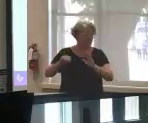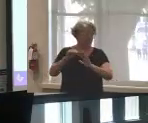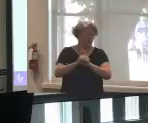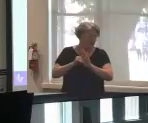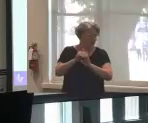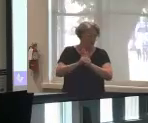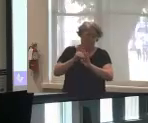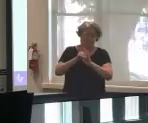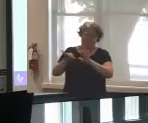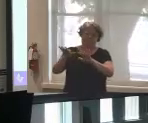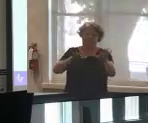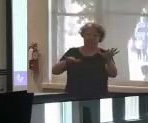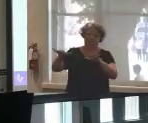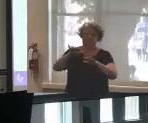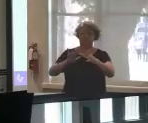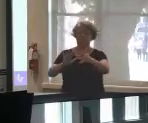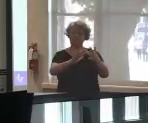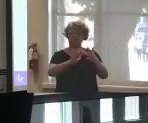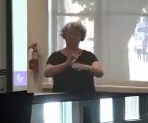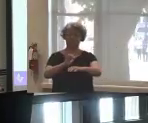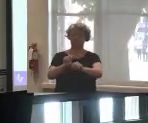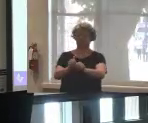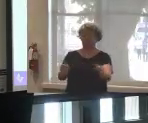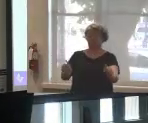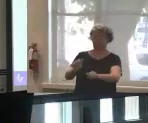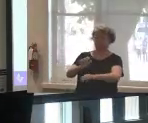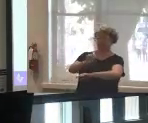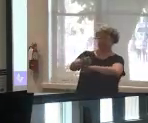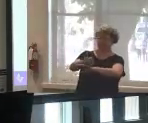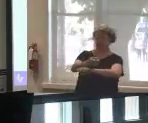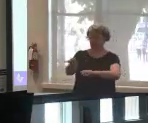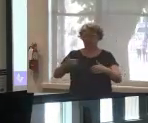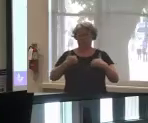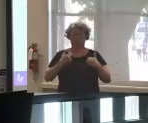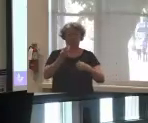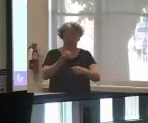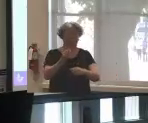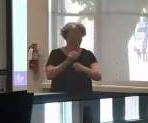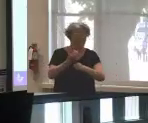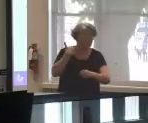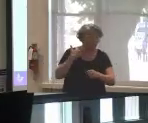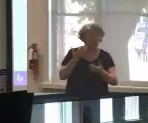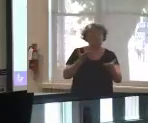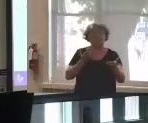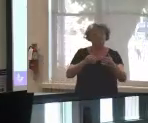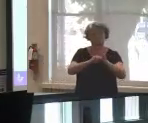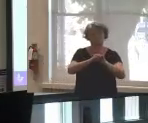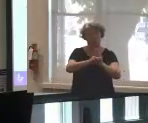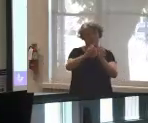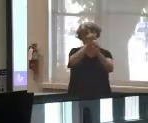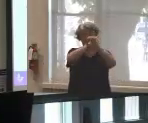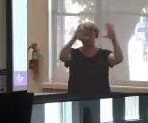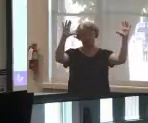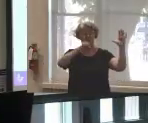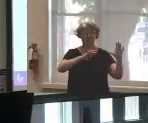the network was self-designed by the youth. So 12 years ago, when we had the service delivery model of